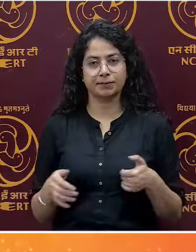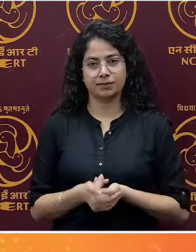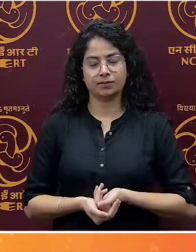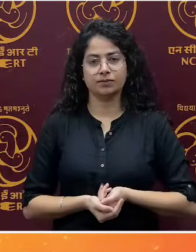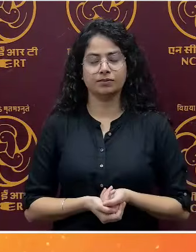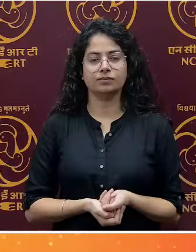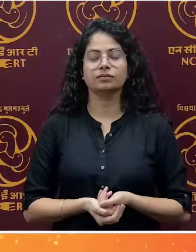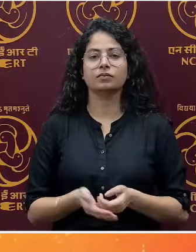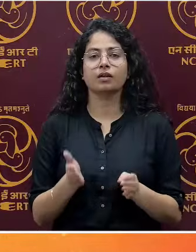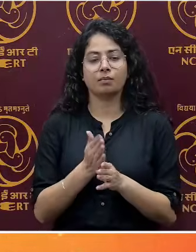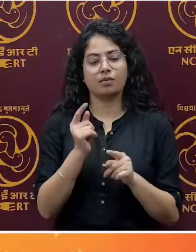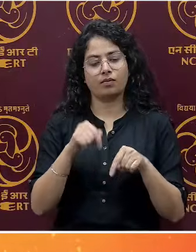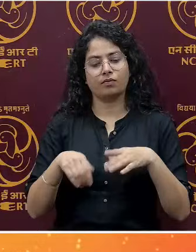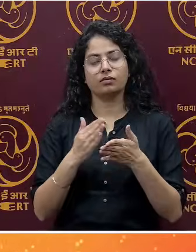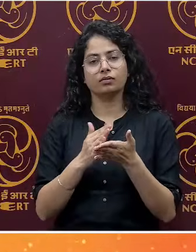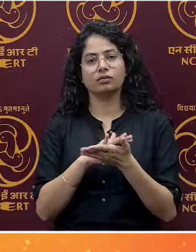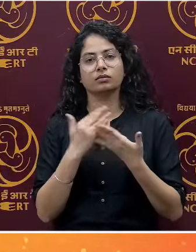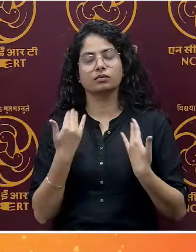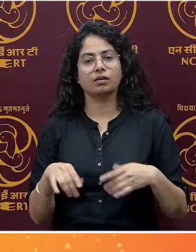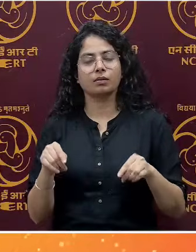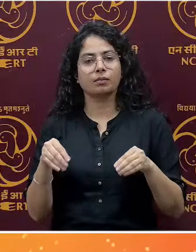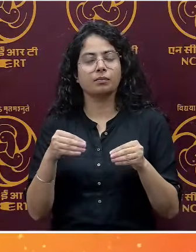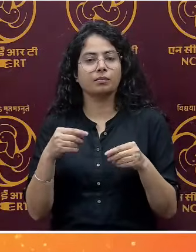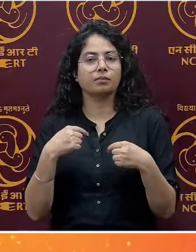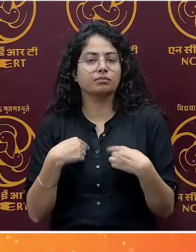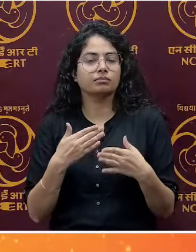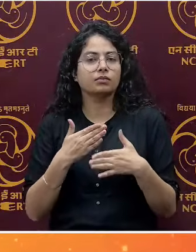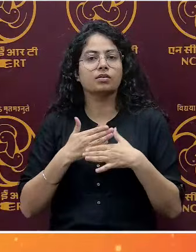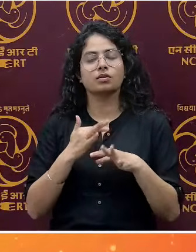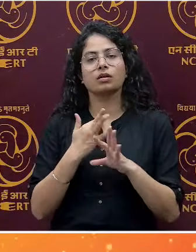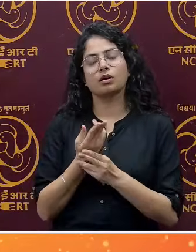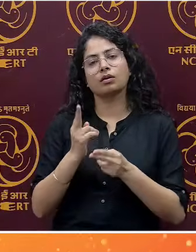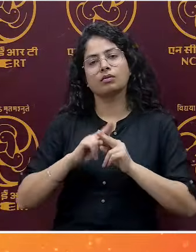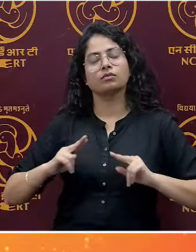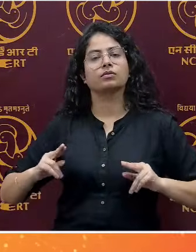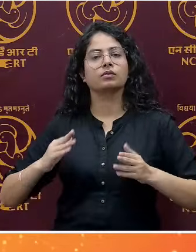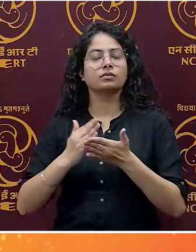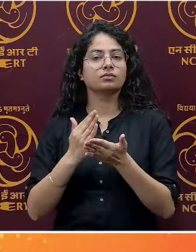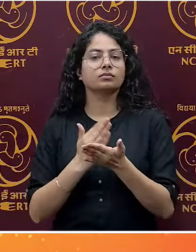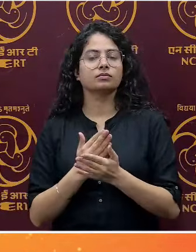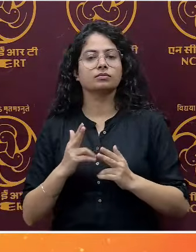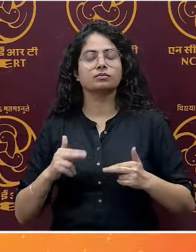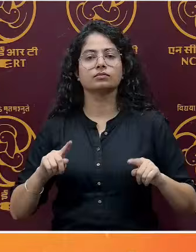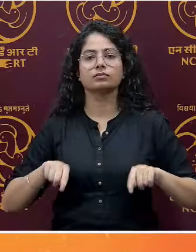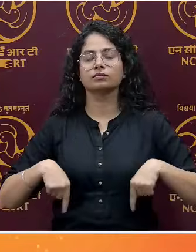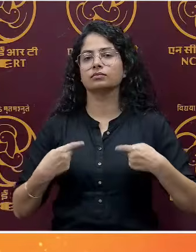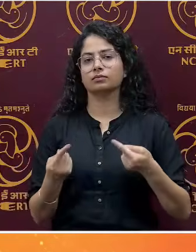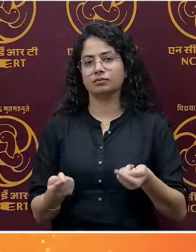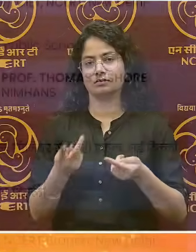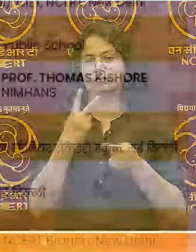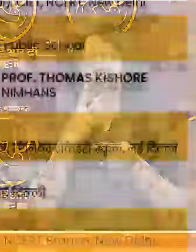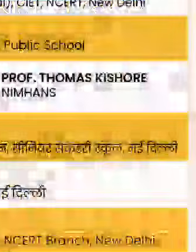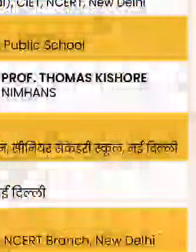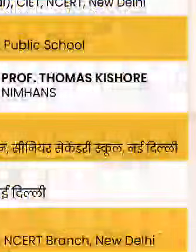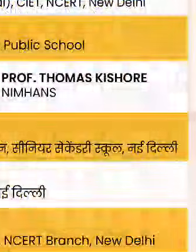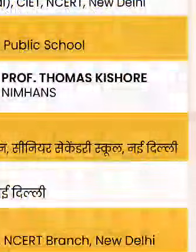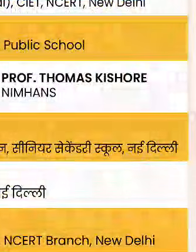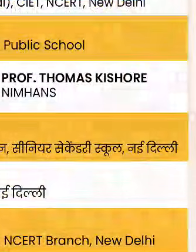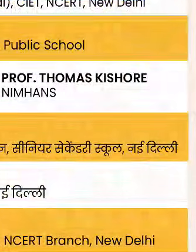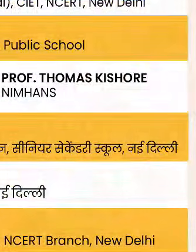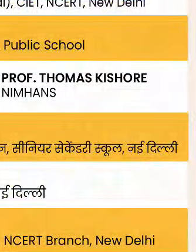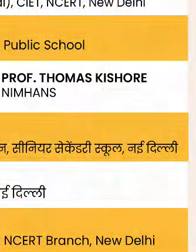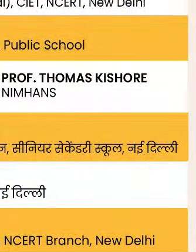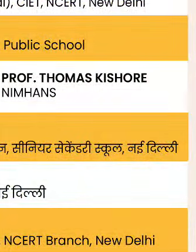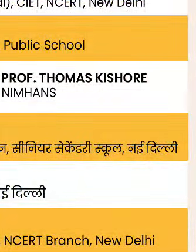diksha.training@ciet.nic.in. And before I wrap up this session, let me share all about all the programs and sessions that we have for you throughout the day.